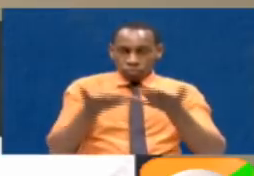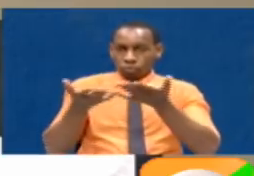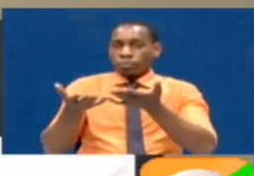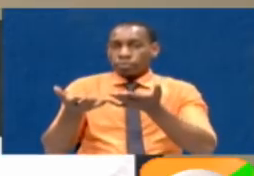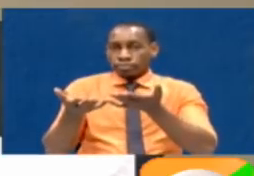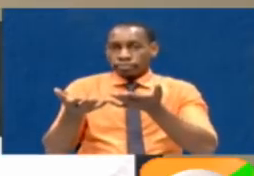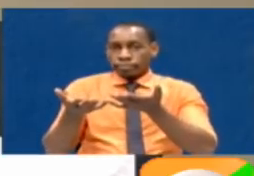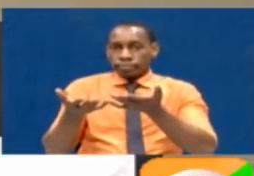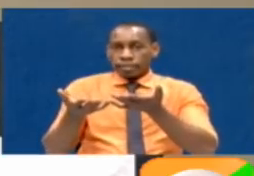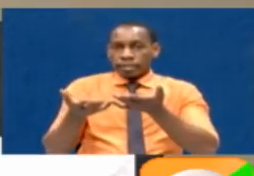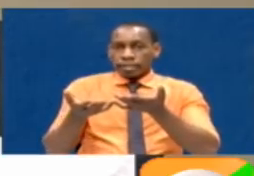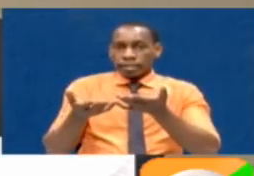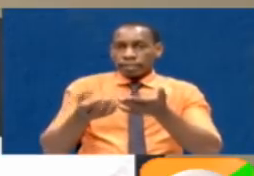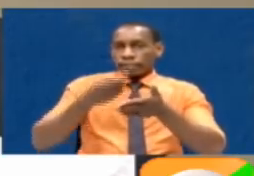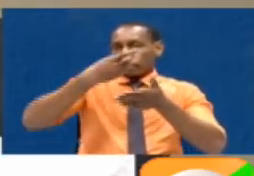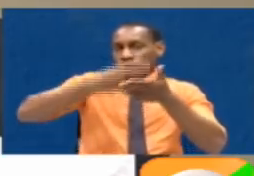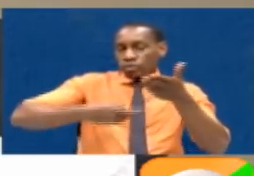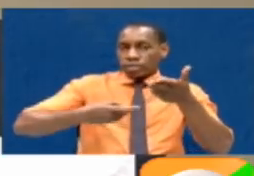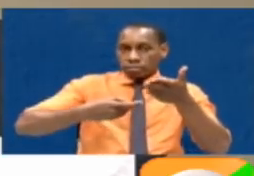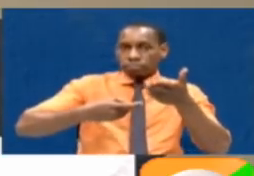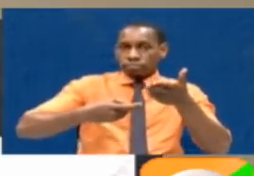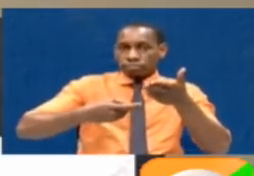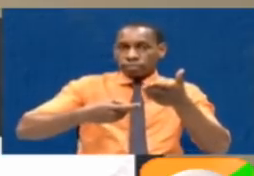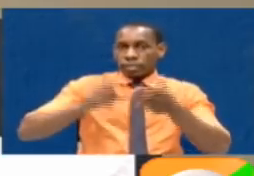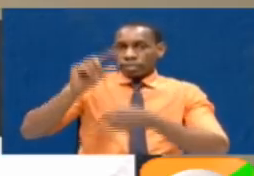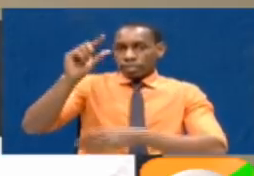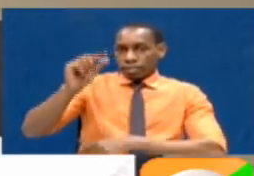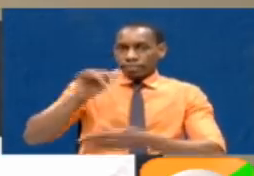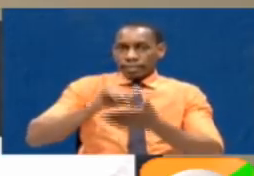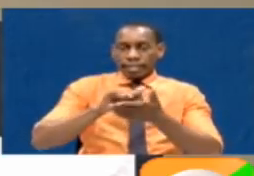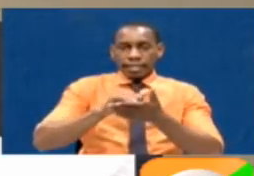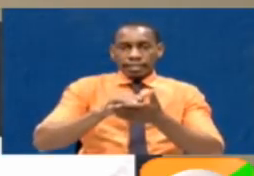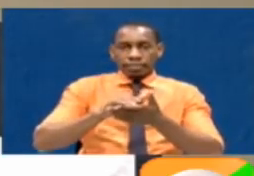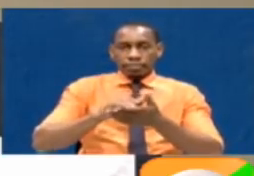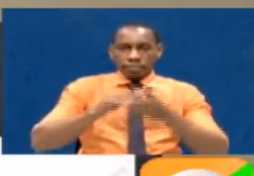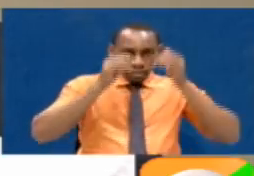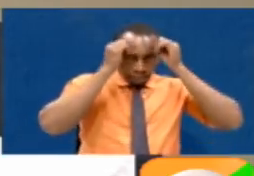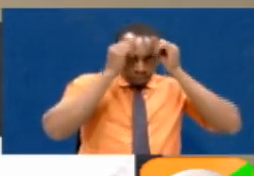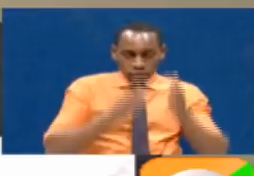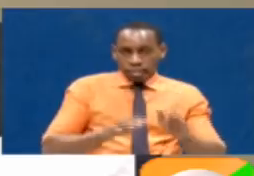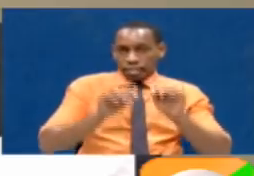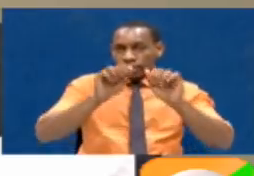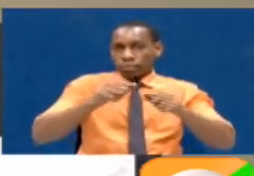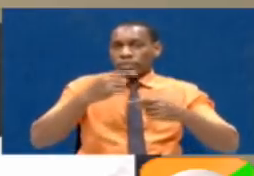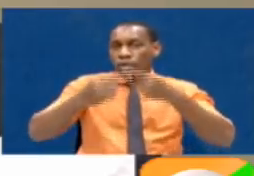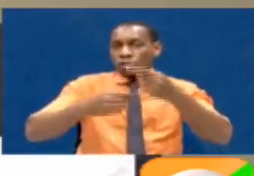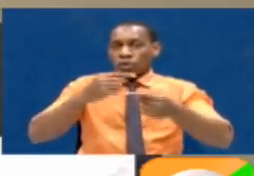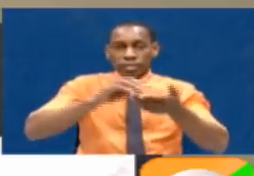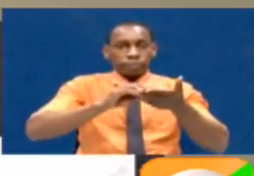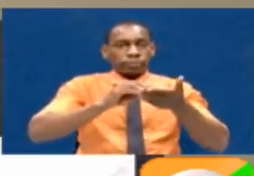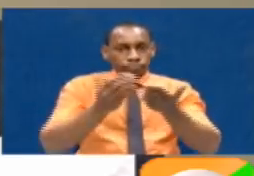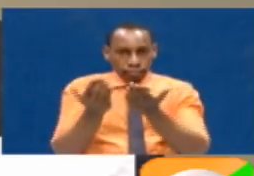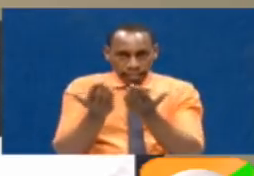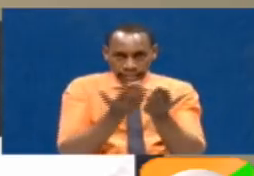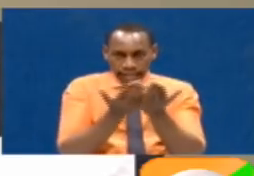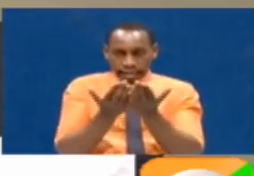concessionary rates to ensure that our students can continue to learn.